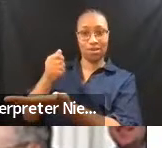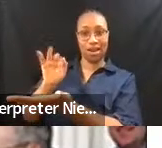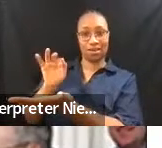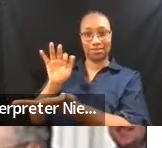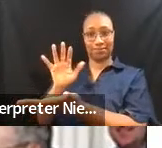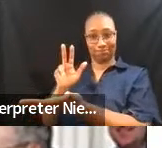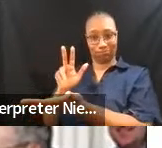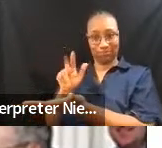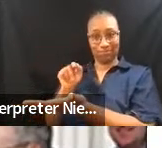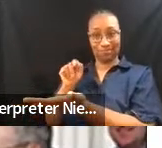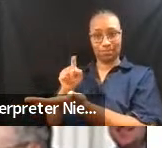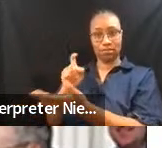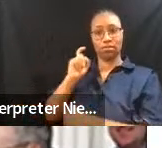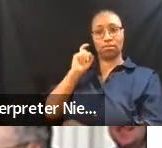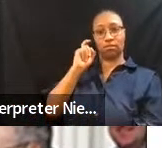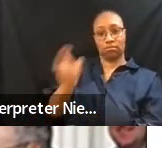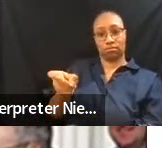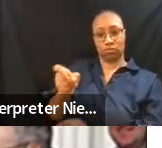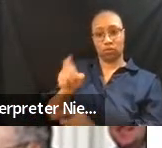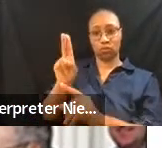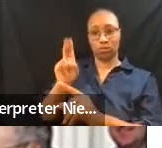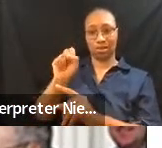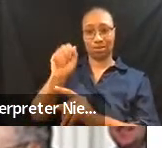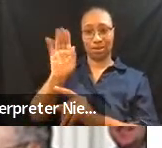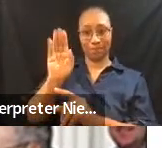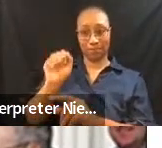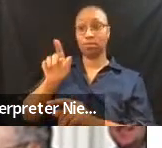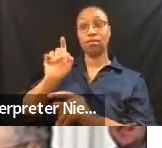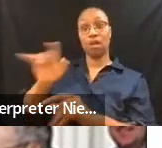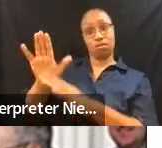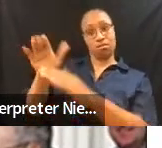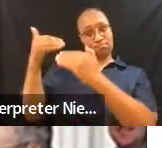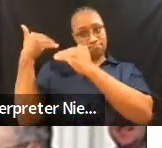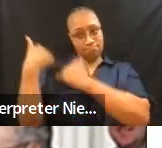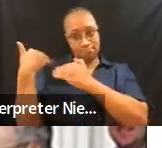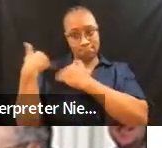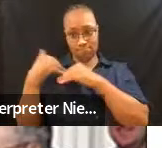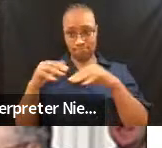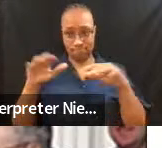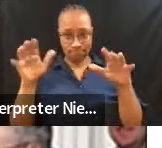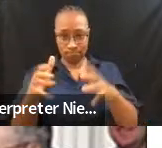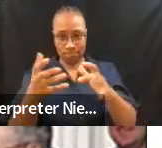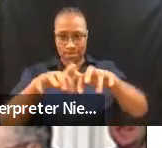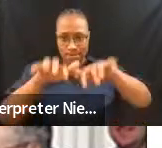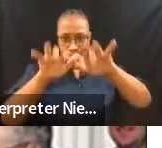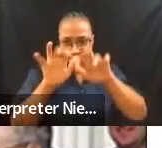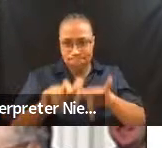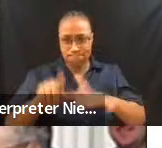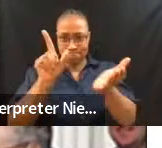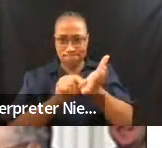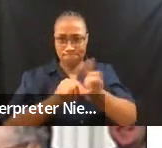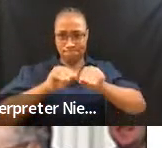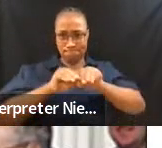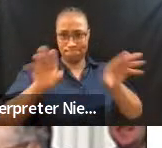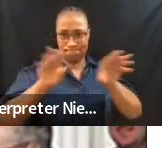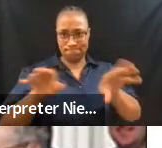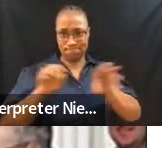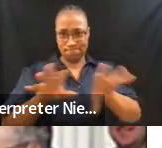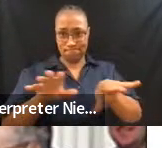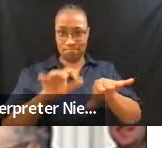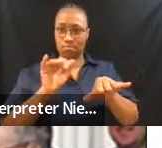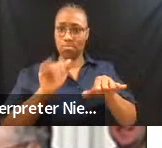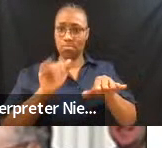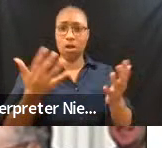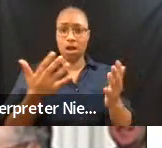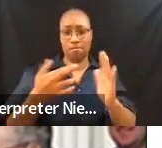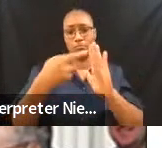issue minimum technical criteria for accessible medical diagnostic equipment in consultation with the Commissioner of the